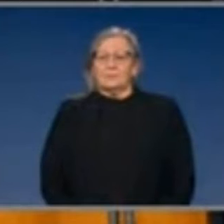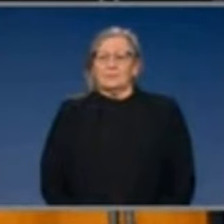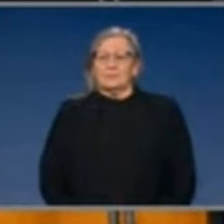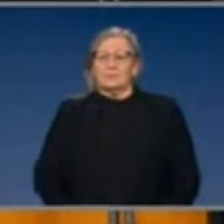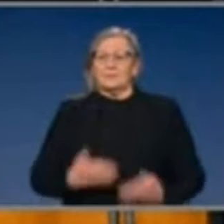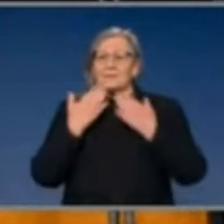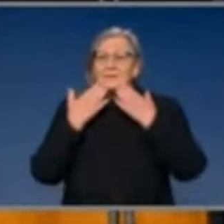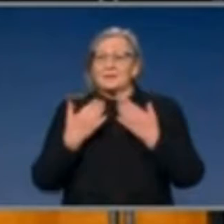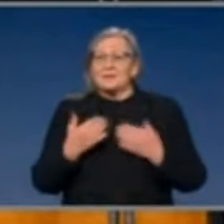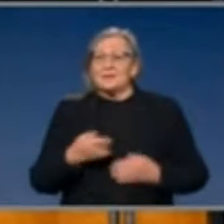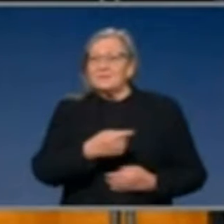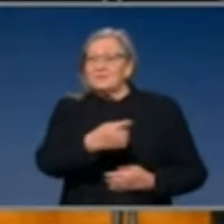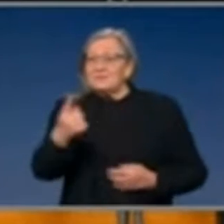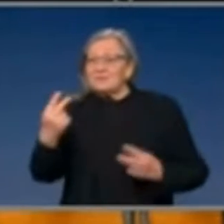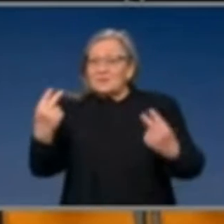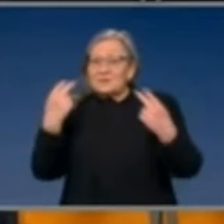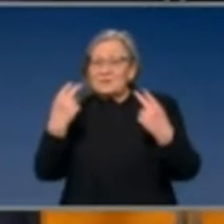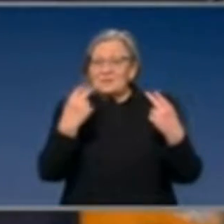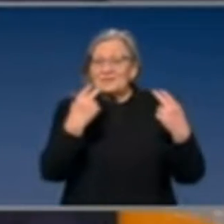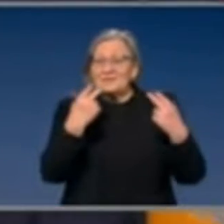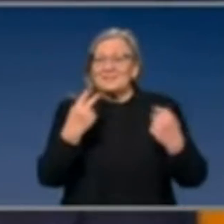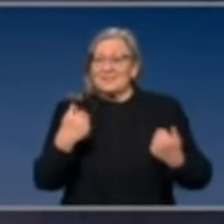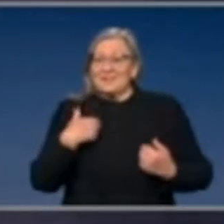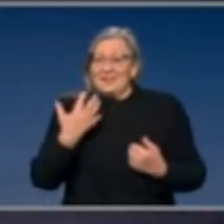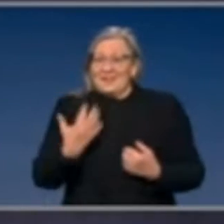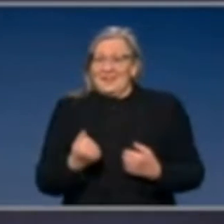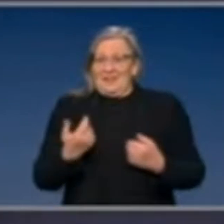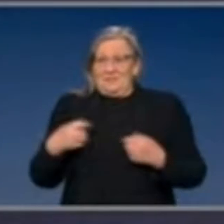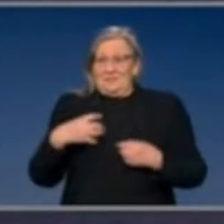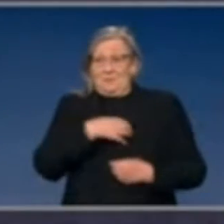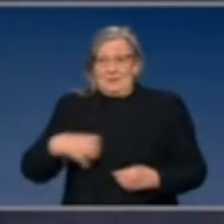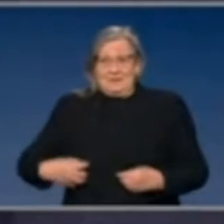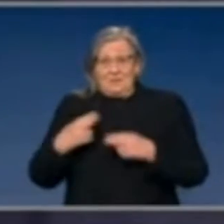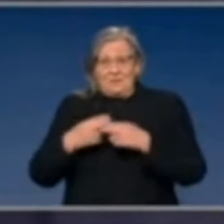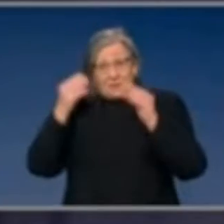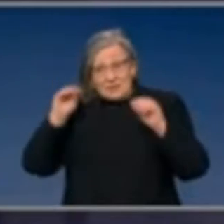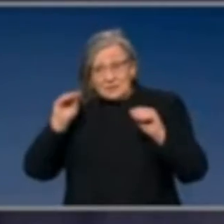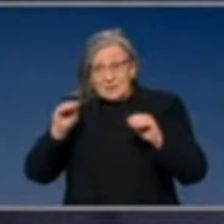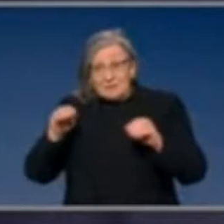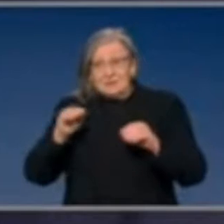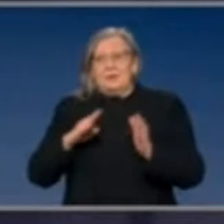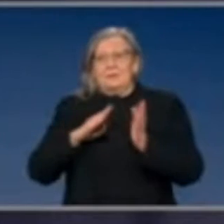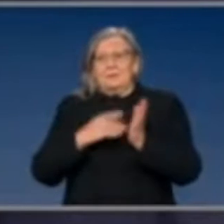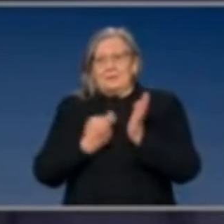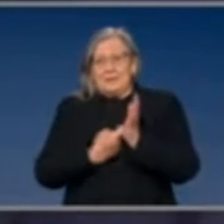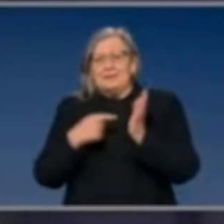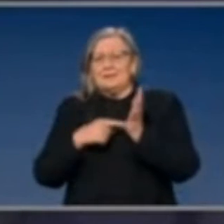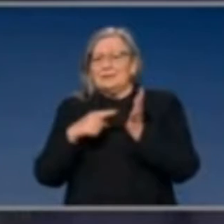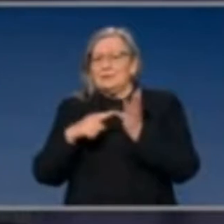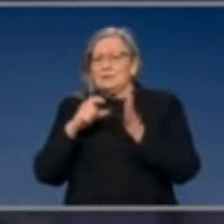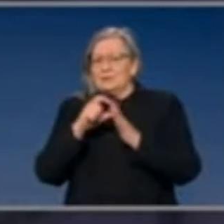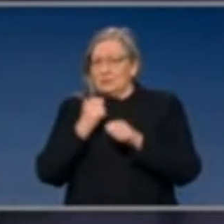Thanks everyone for joining us. I'm obviously joined by the Minister for Education, Alan Tudge, by the Head of Operation